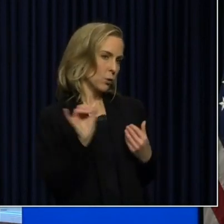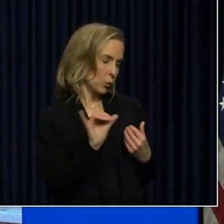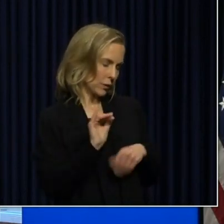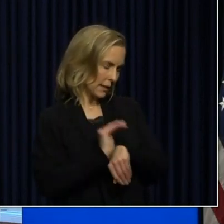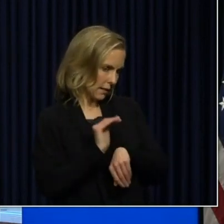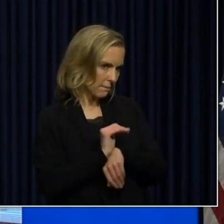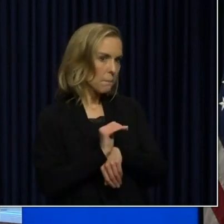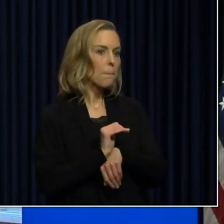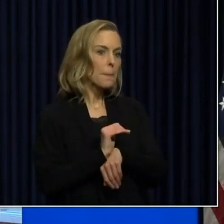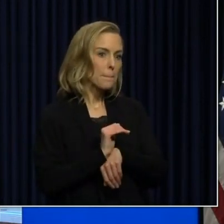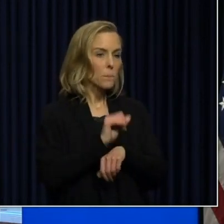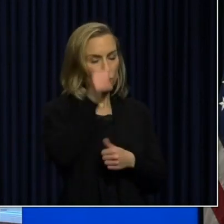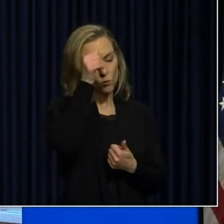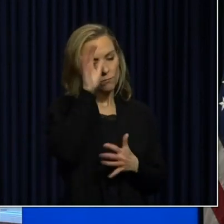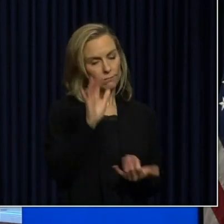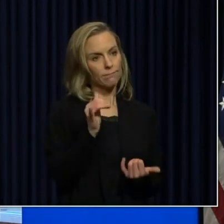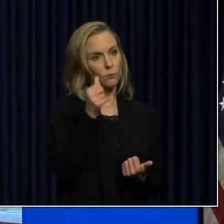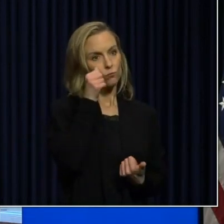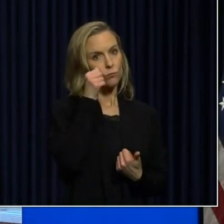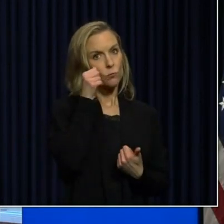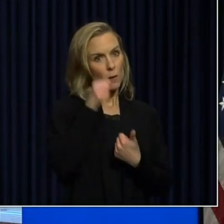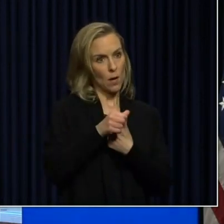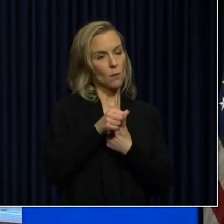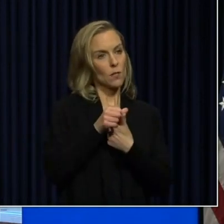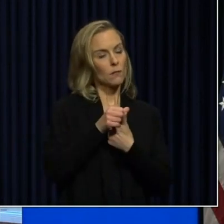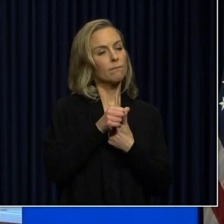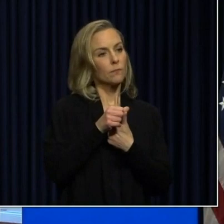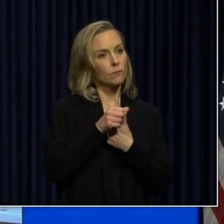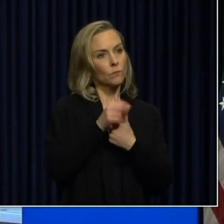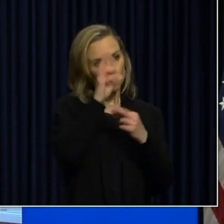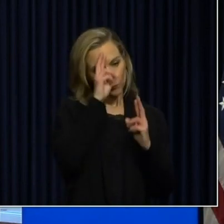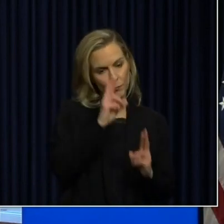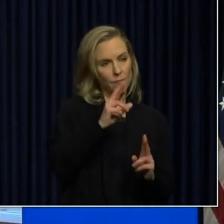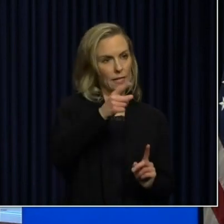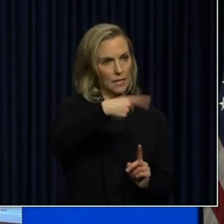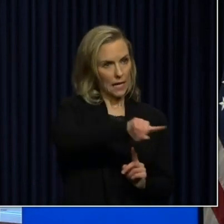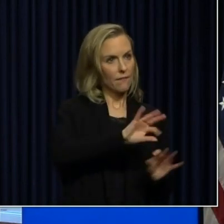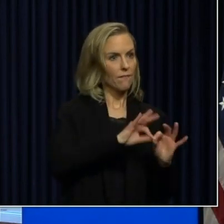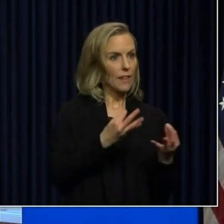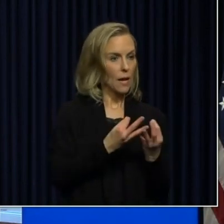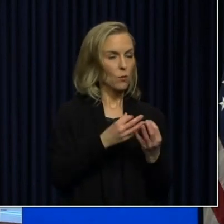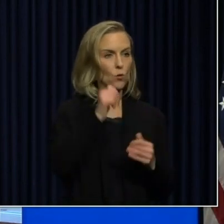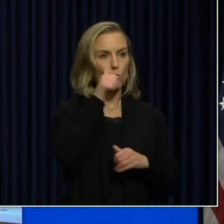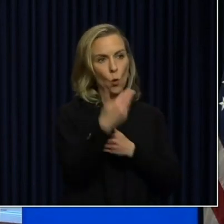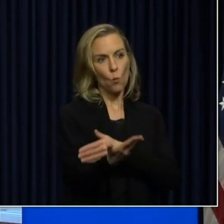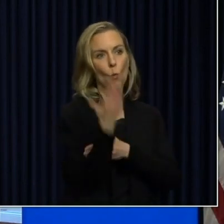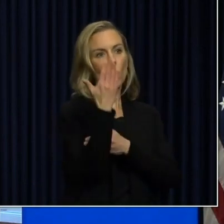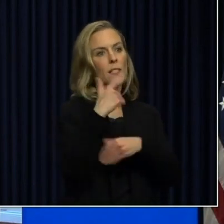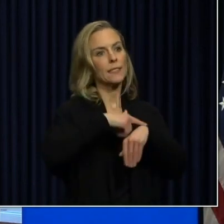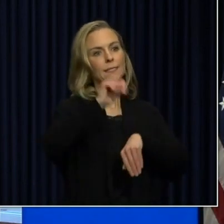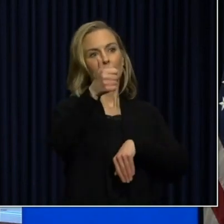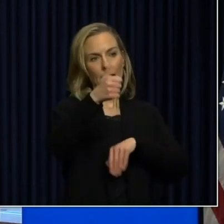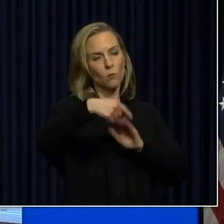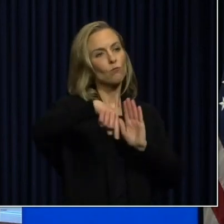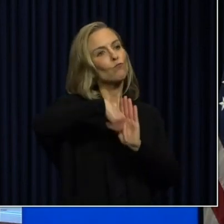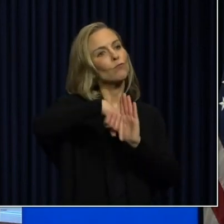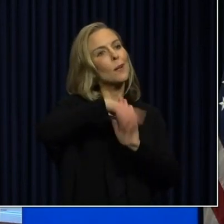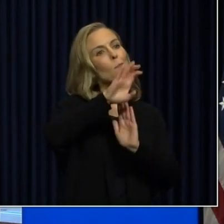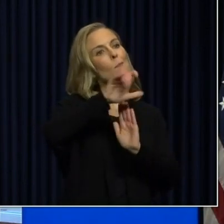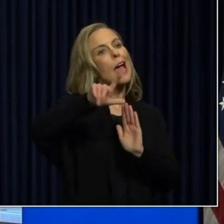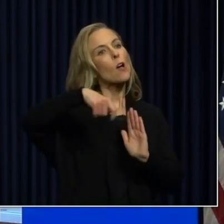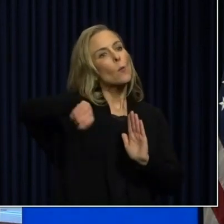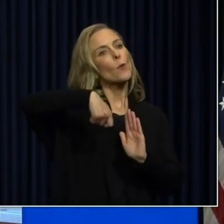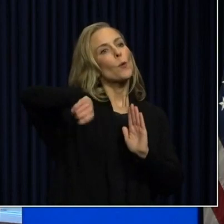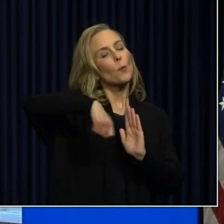And let's remember these families. Let's ring our bells tomorrow at 10 a.m. so that people out there know that they are